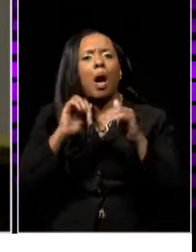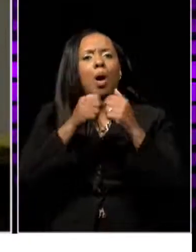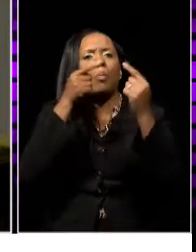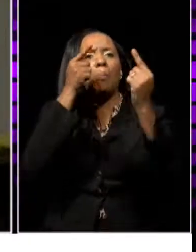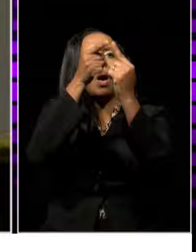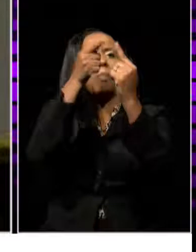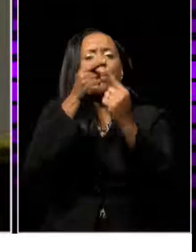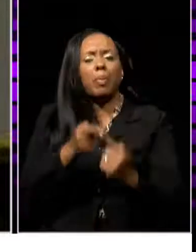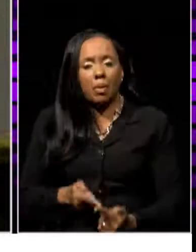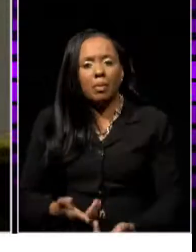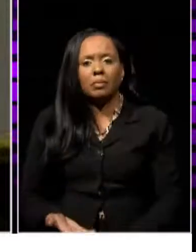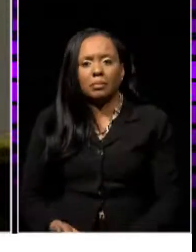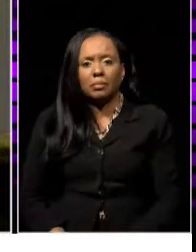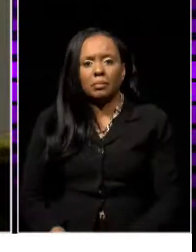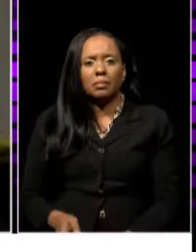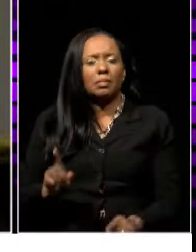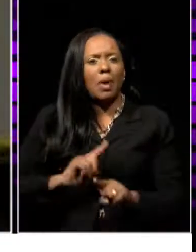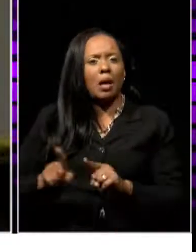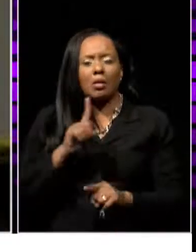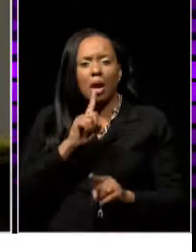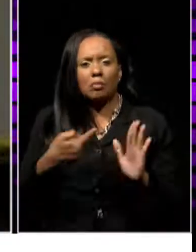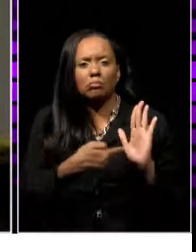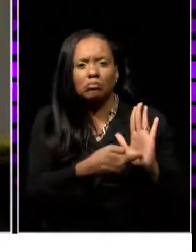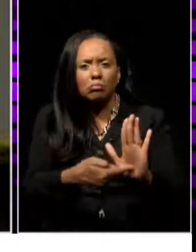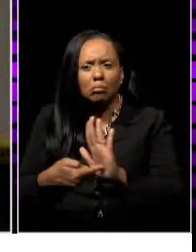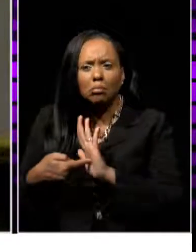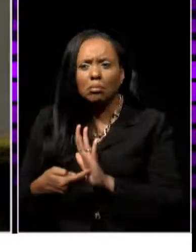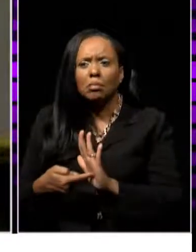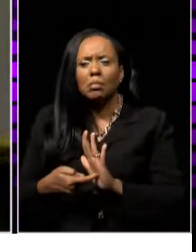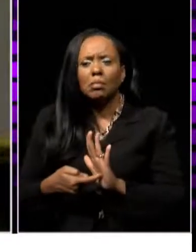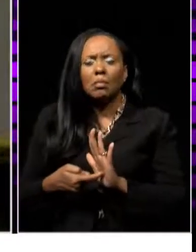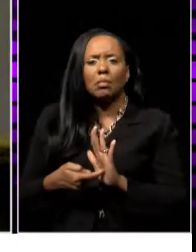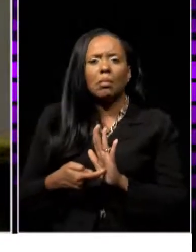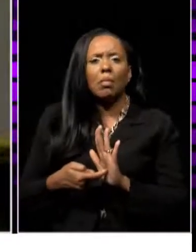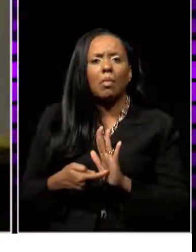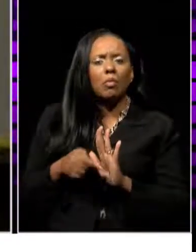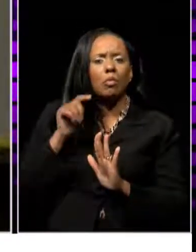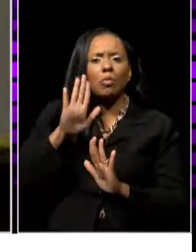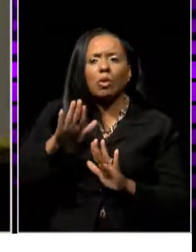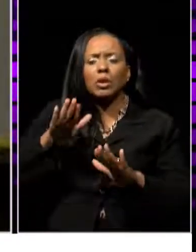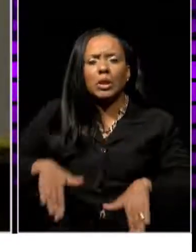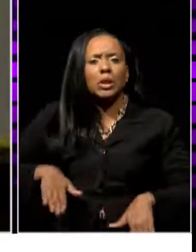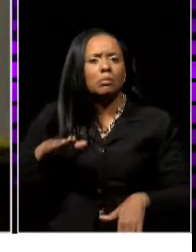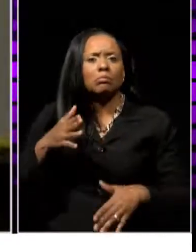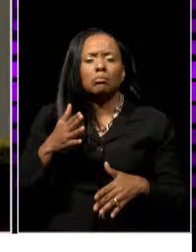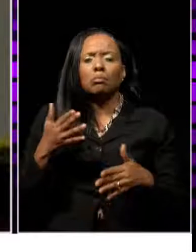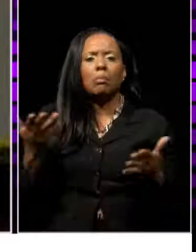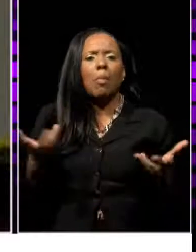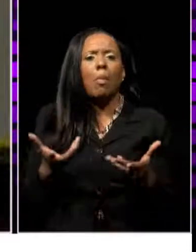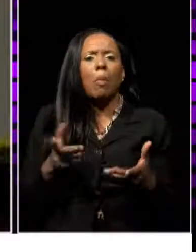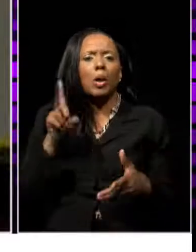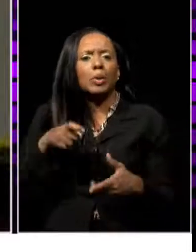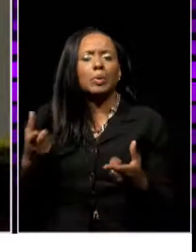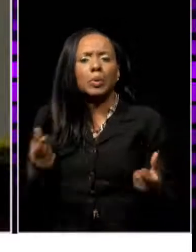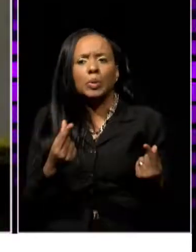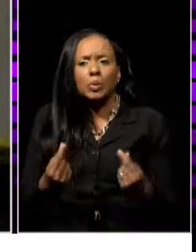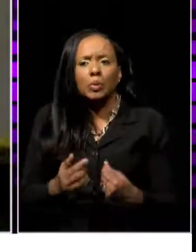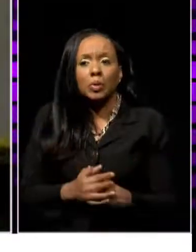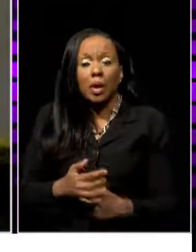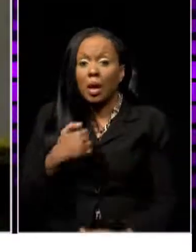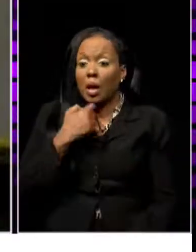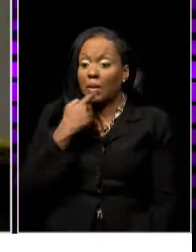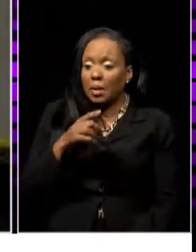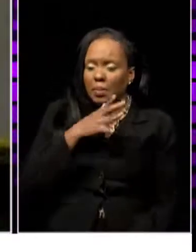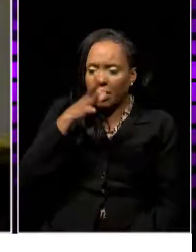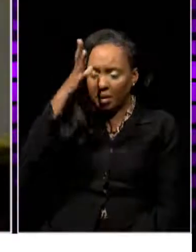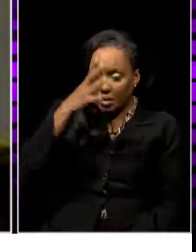system. However, it gives you a guideline of what your child should be doing. And I always tell parents, hold me accountable. If